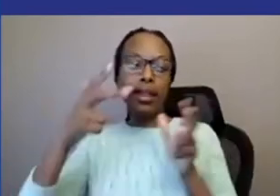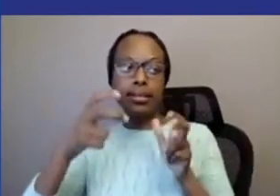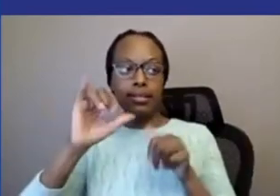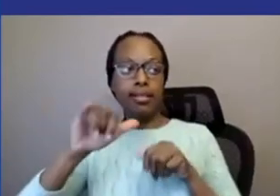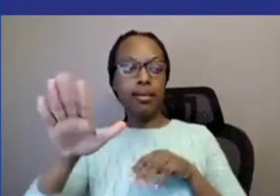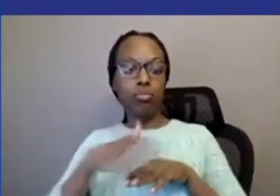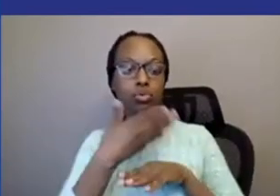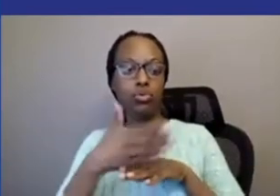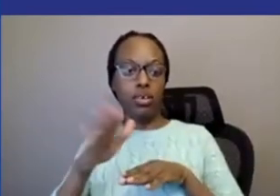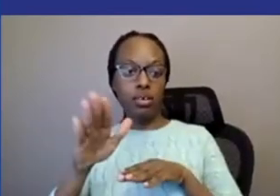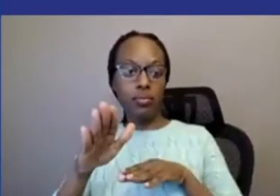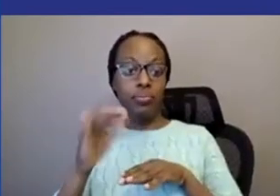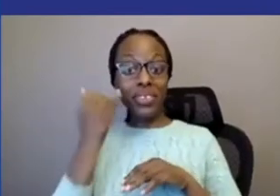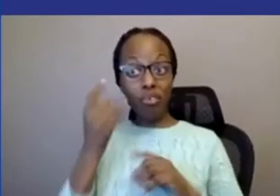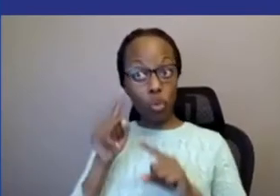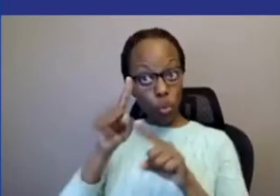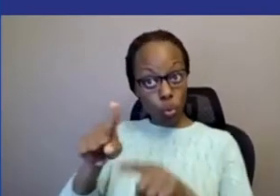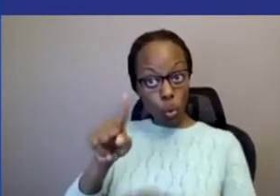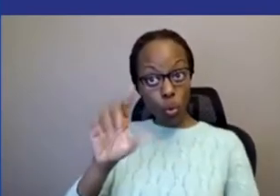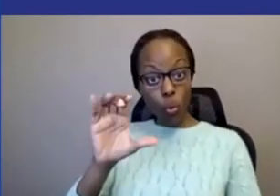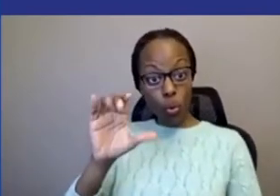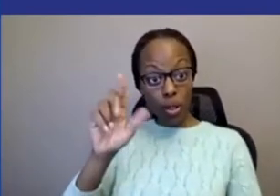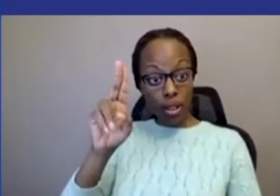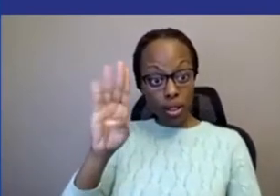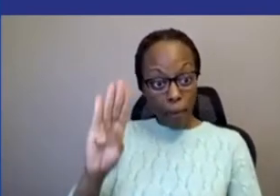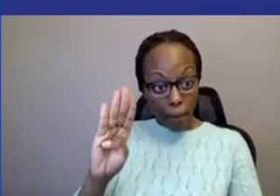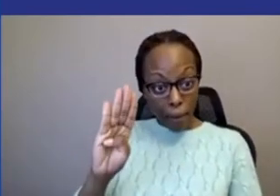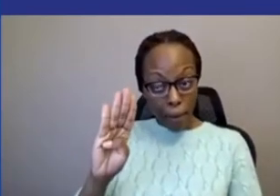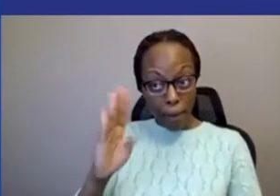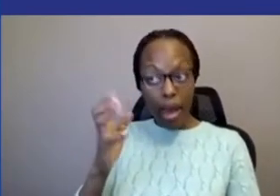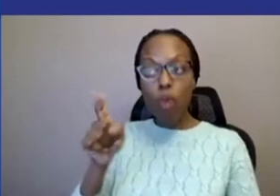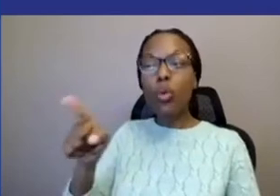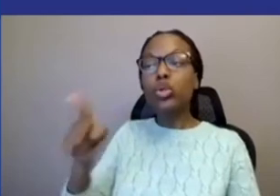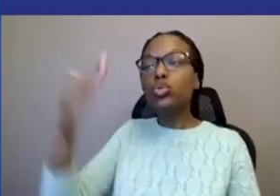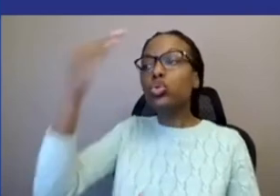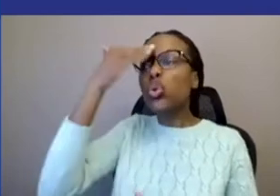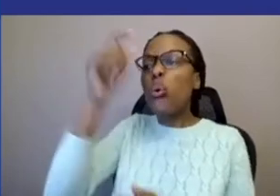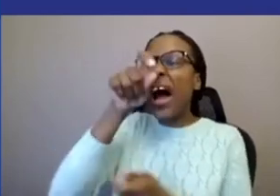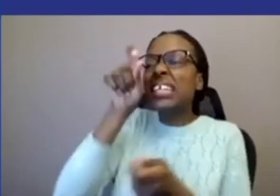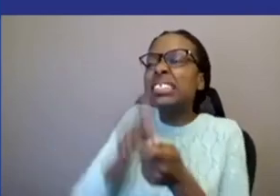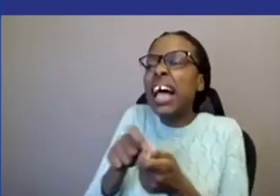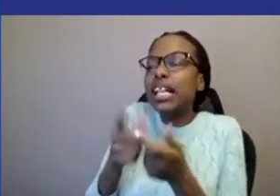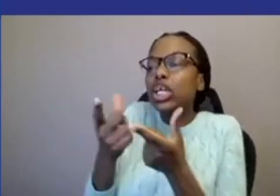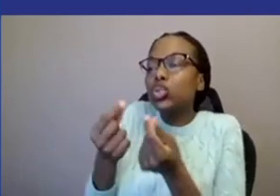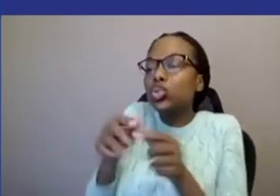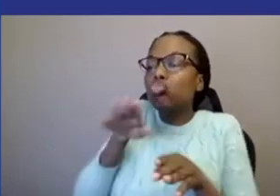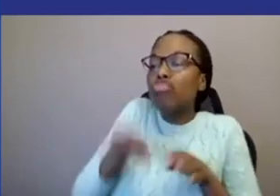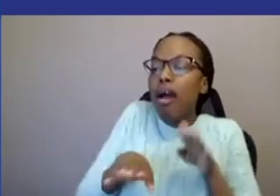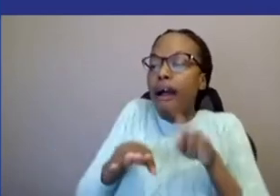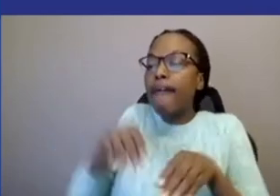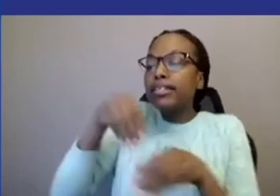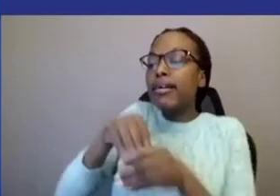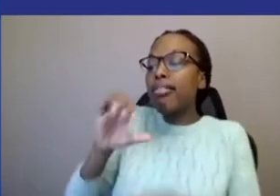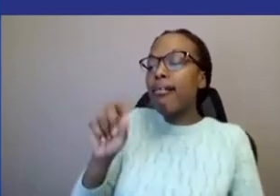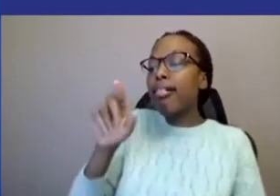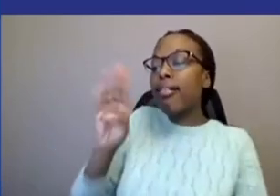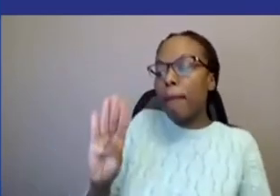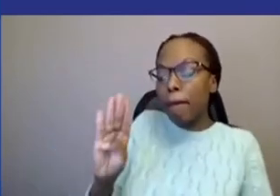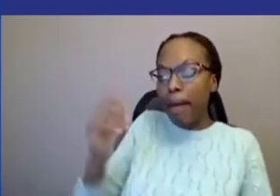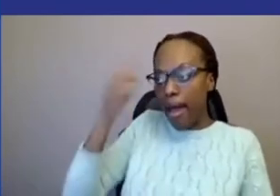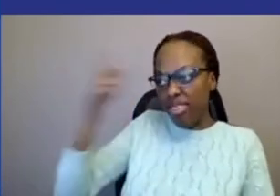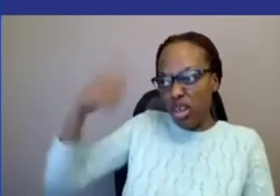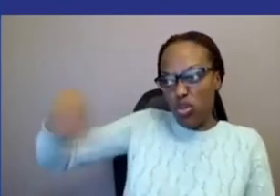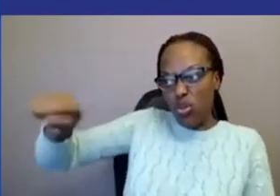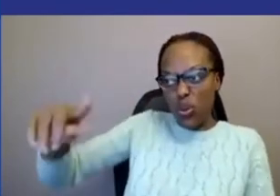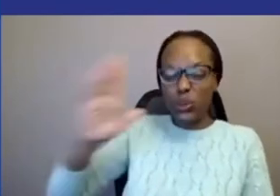if you're going to go to the club, I want you to know exactly what to do when you hear this song in the club. You know, I have to think about the people first, you